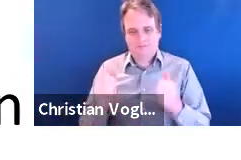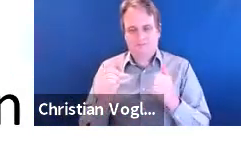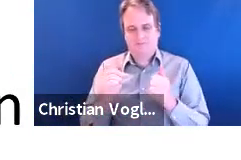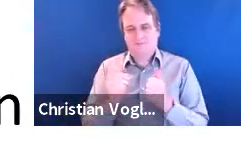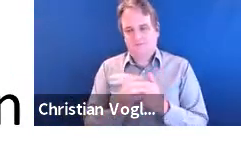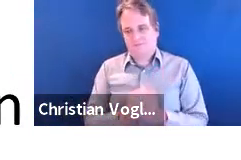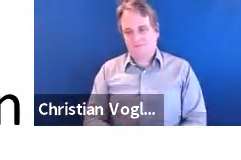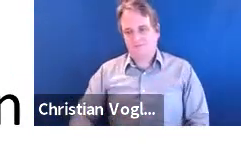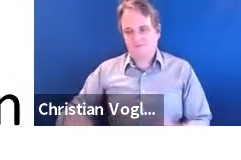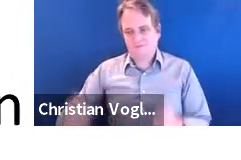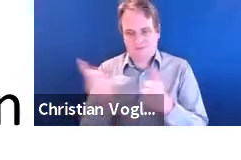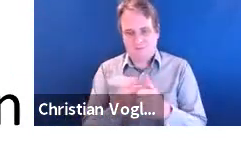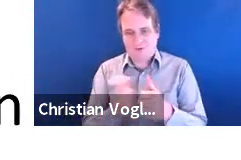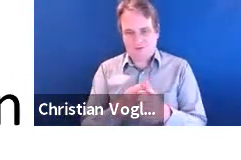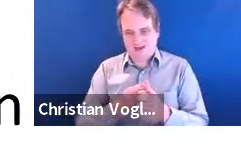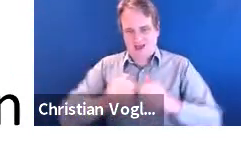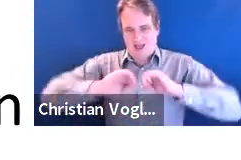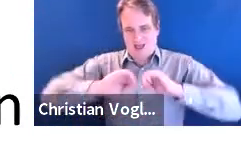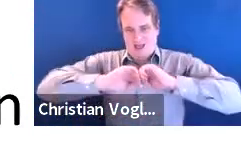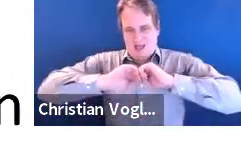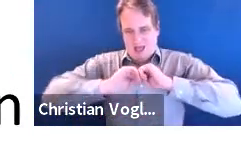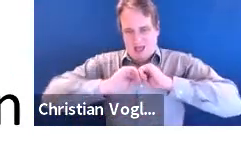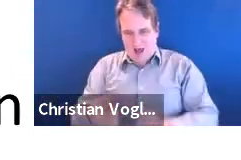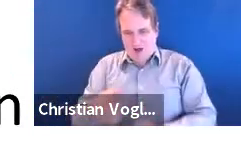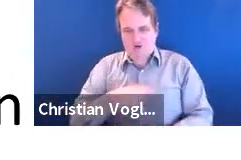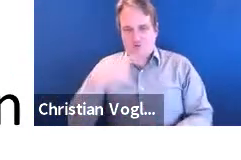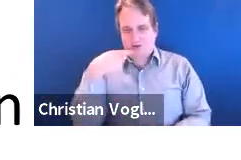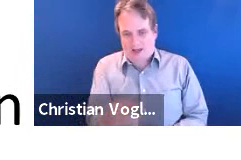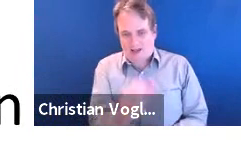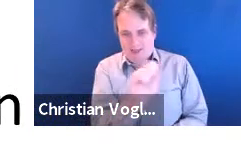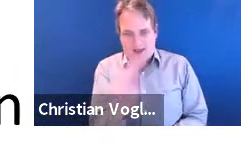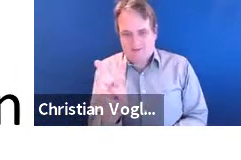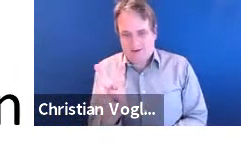touch on three aspects of communication that warrant attention.